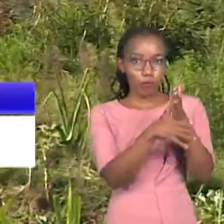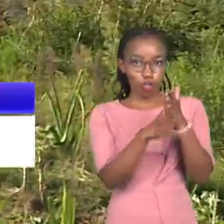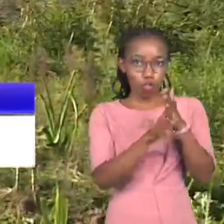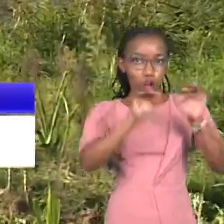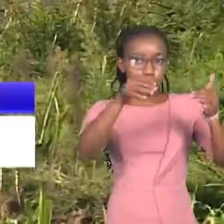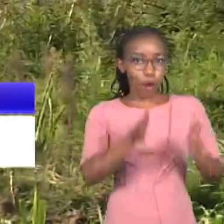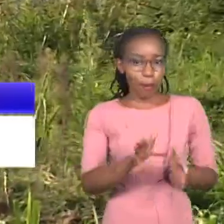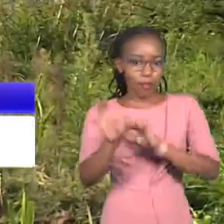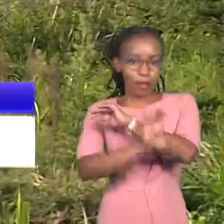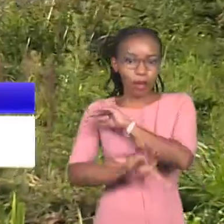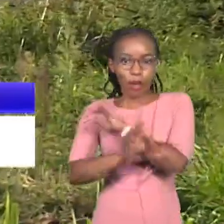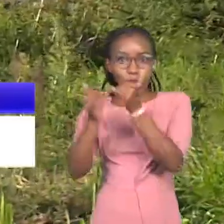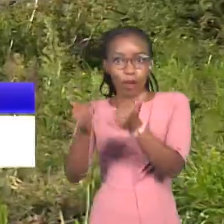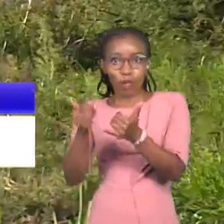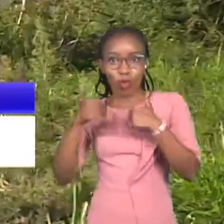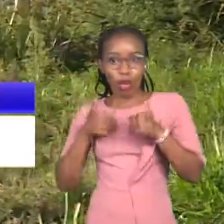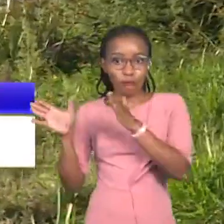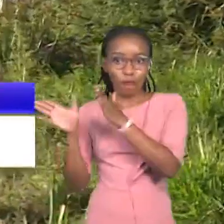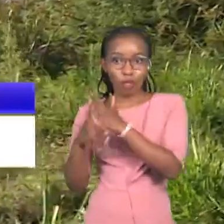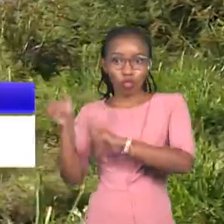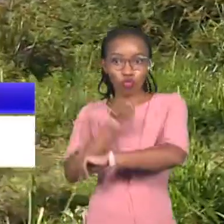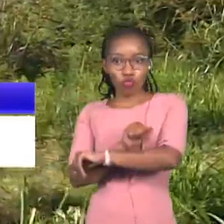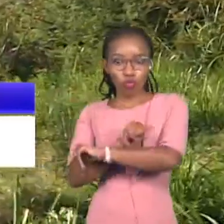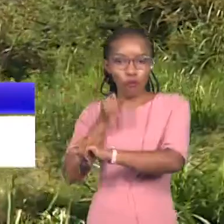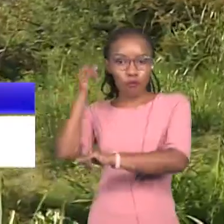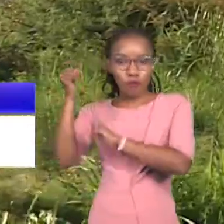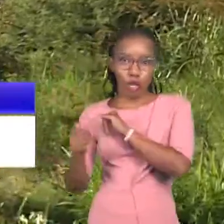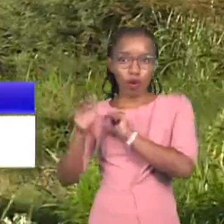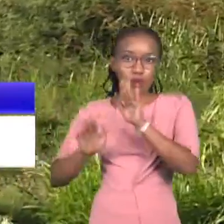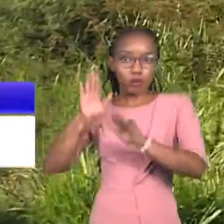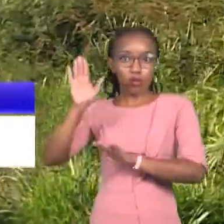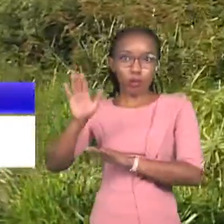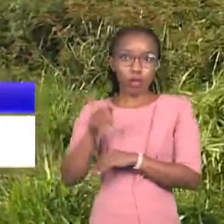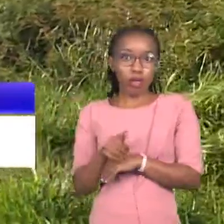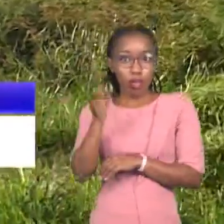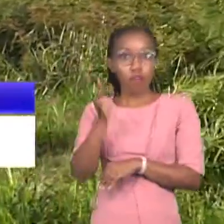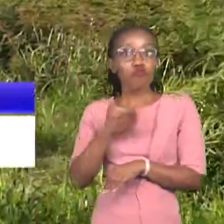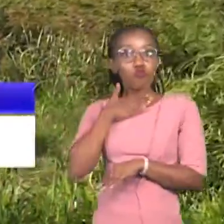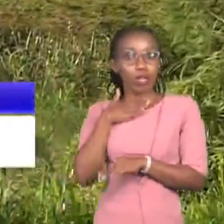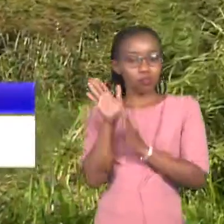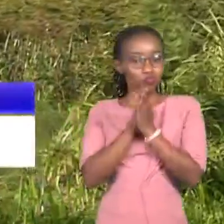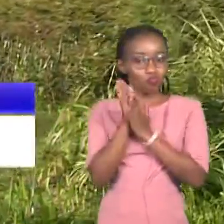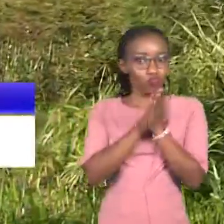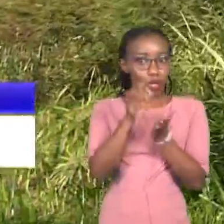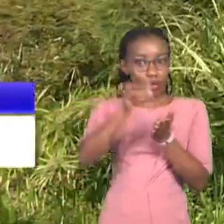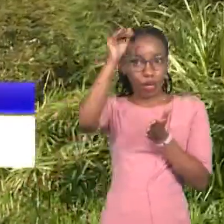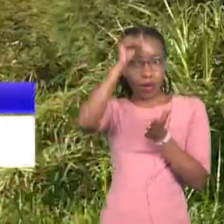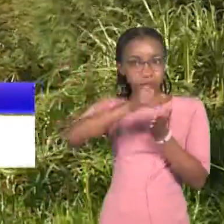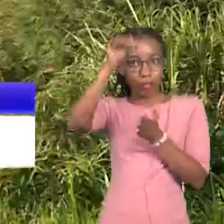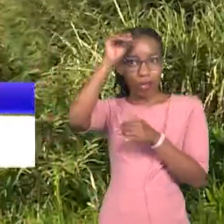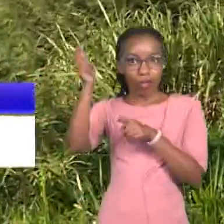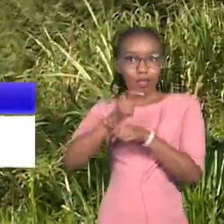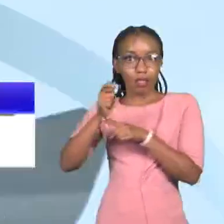country. Currently, they have a fish academy in its final stages of setting up, where those interested in commercial production will receive